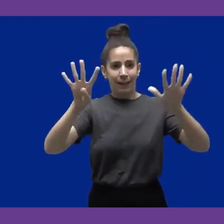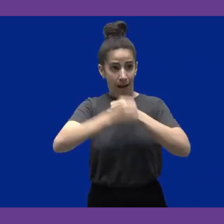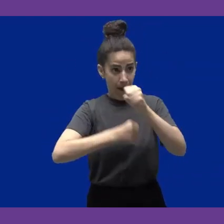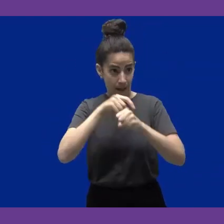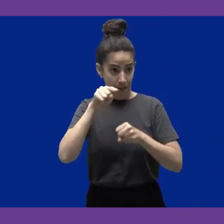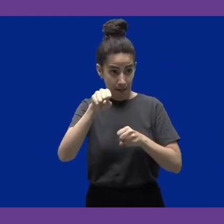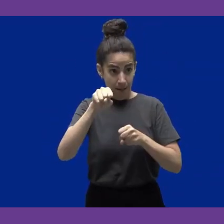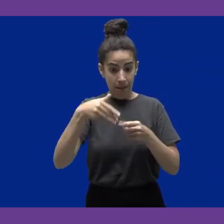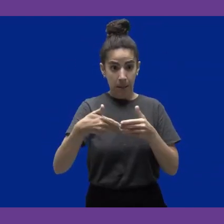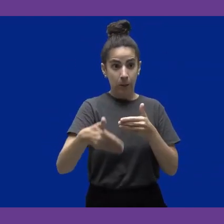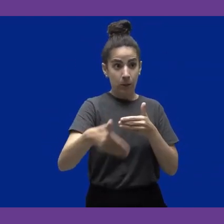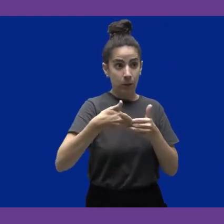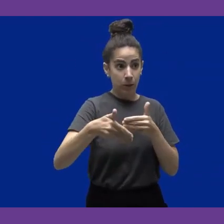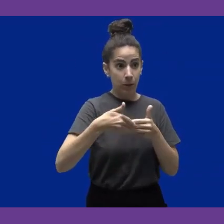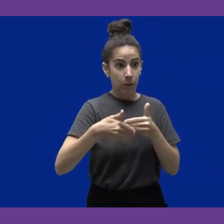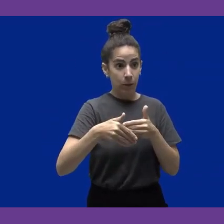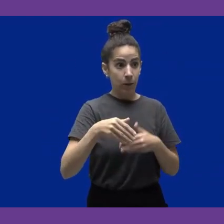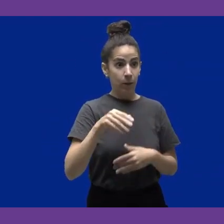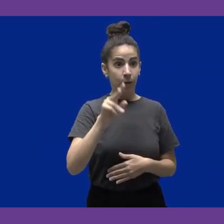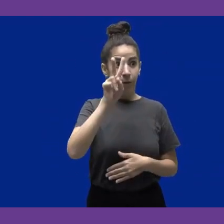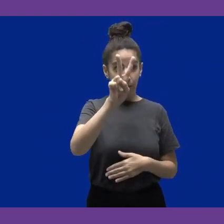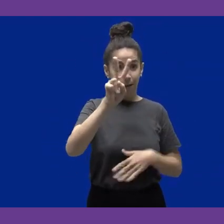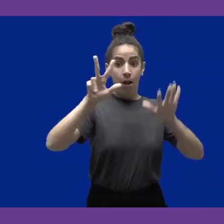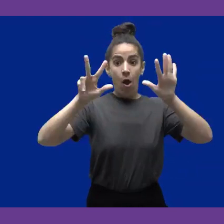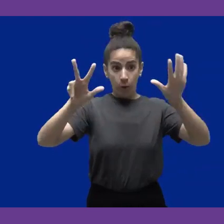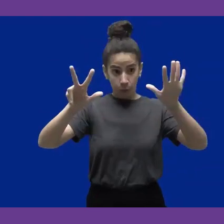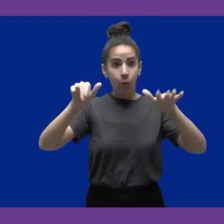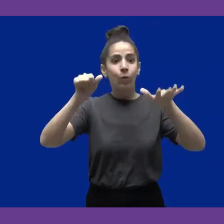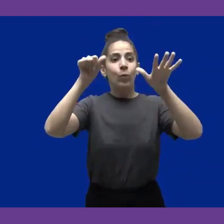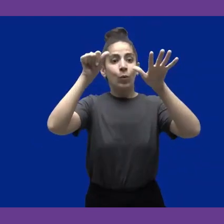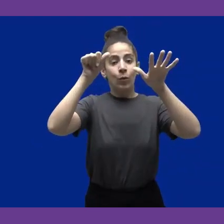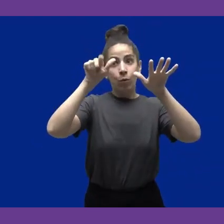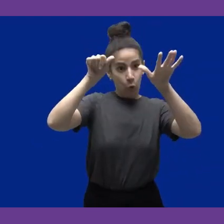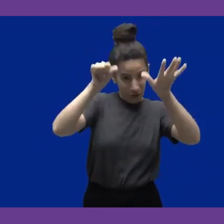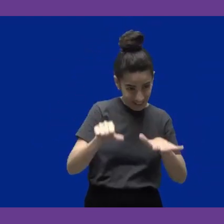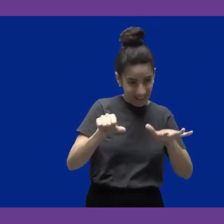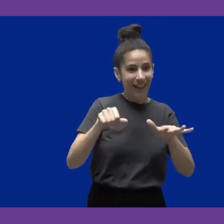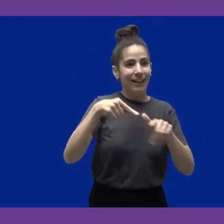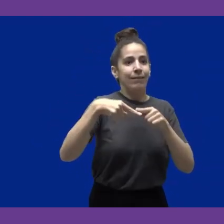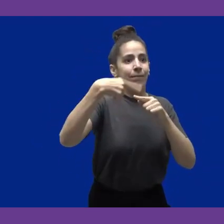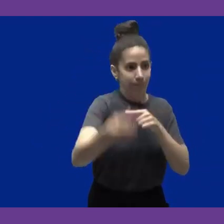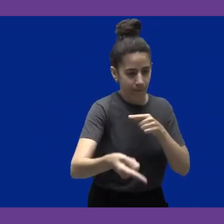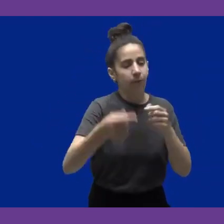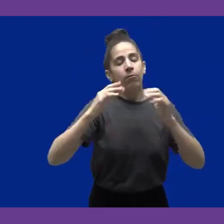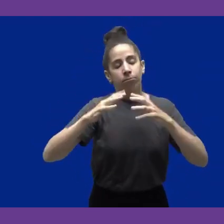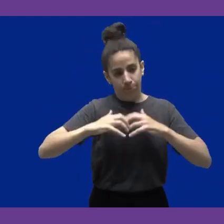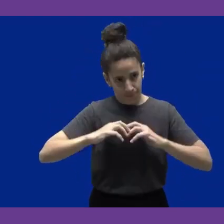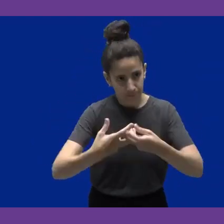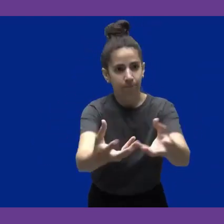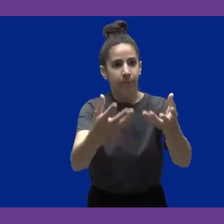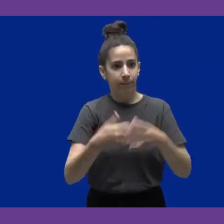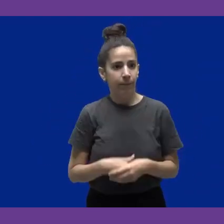But and the adoption of this standardization request from the European Commission was in September 2022. So as you can